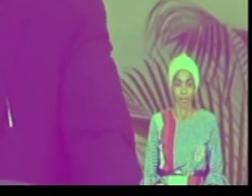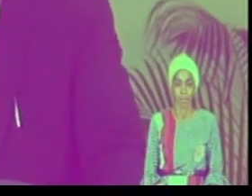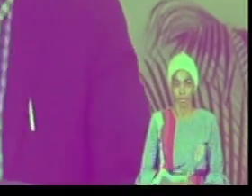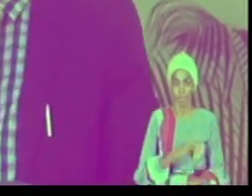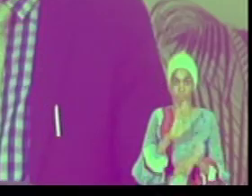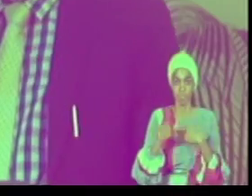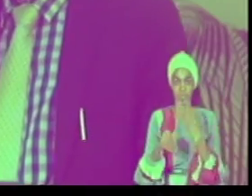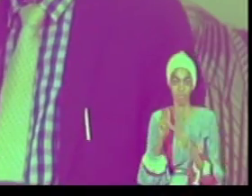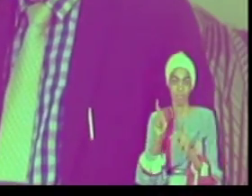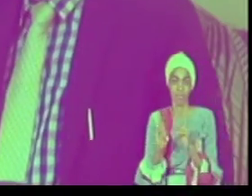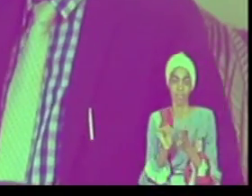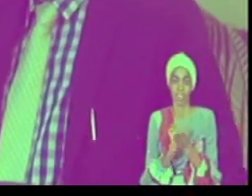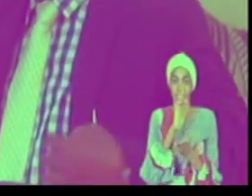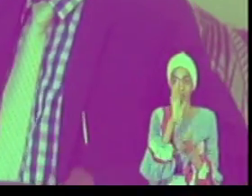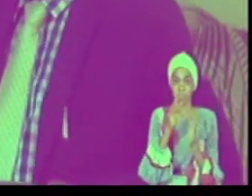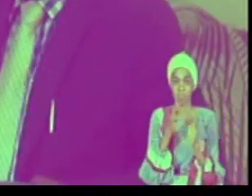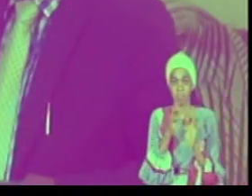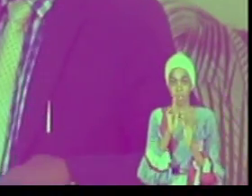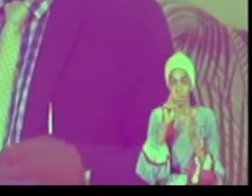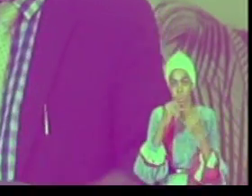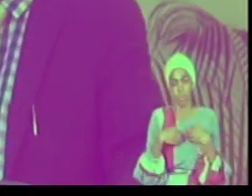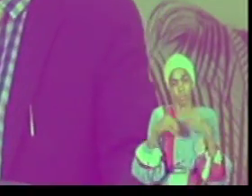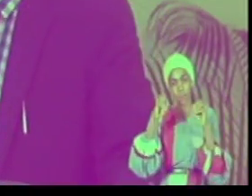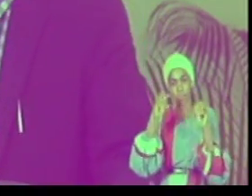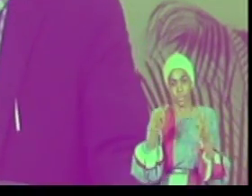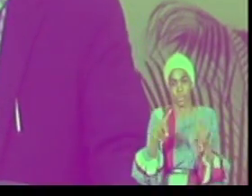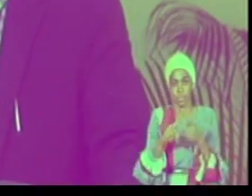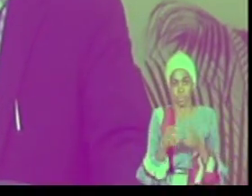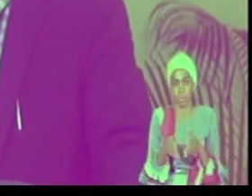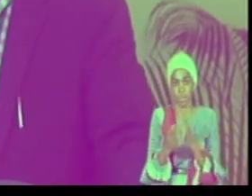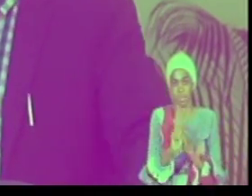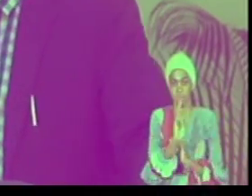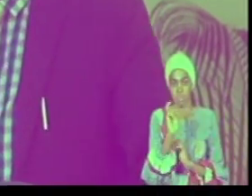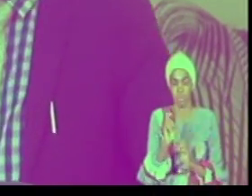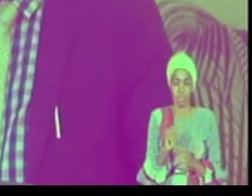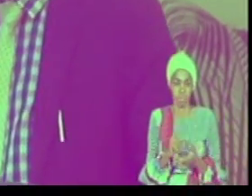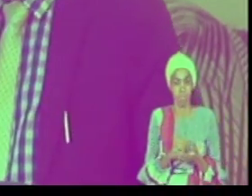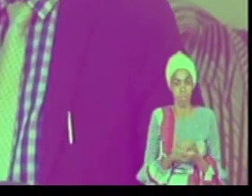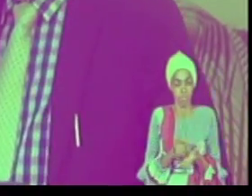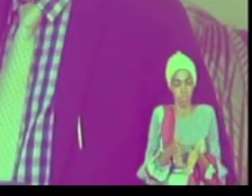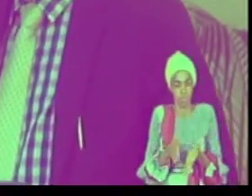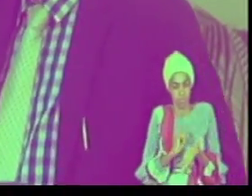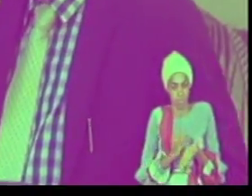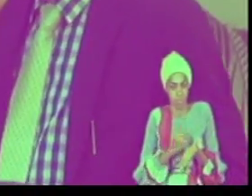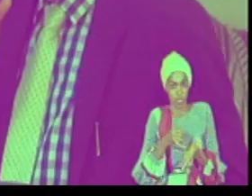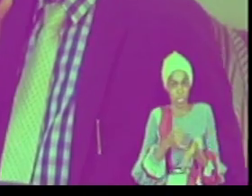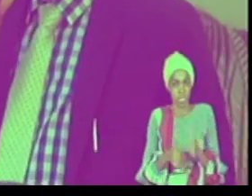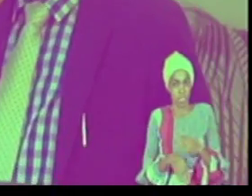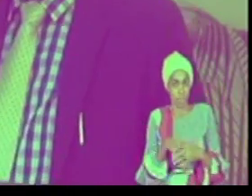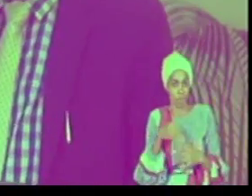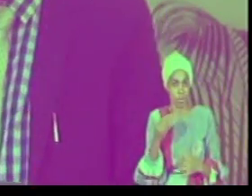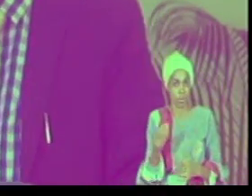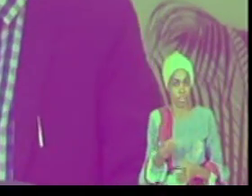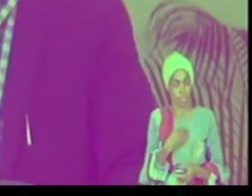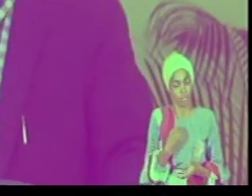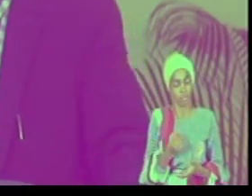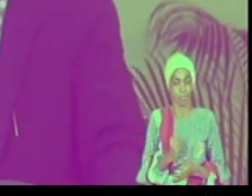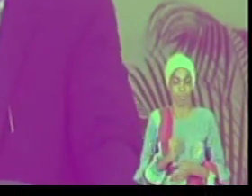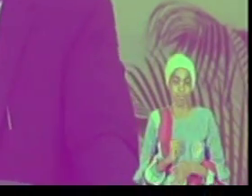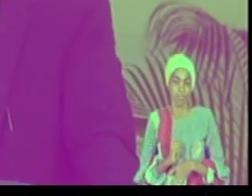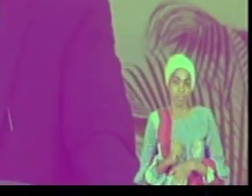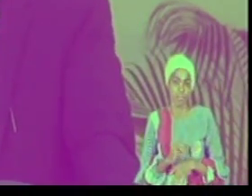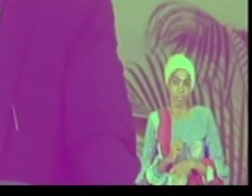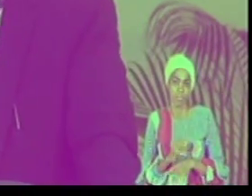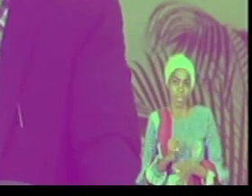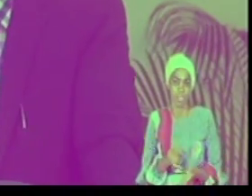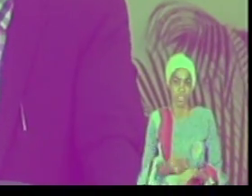opportunity to ask your question. Kindly write them out. Our technical crew will harvest the questions, and